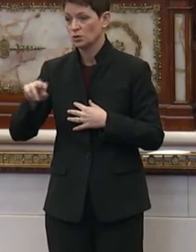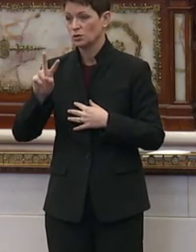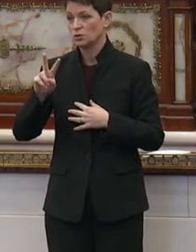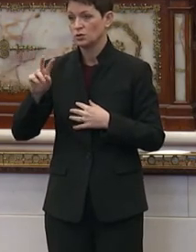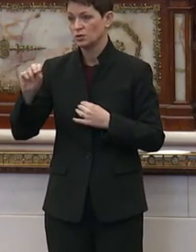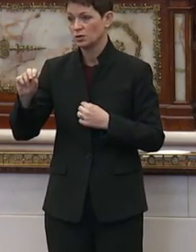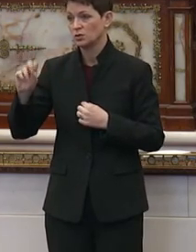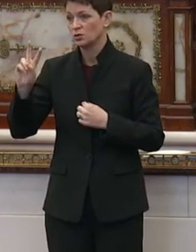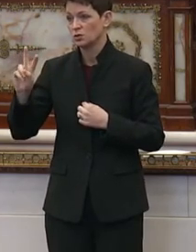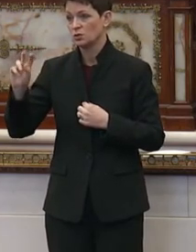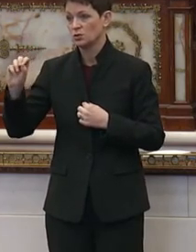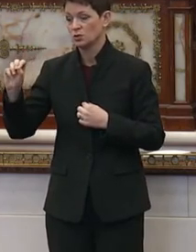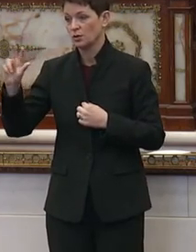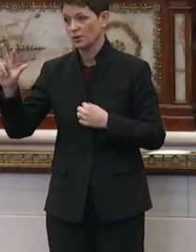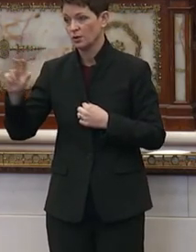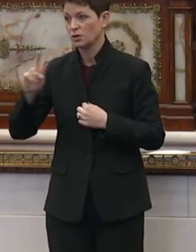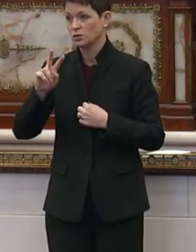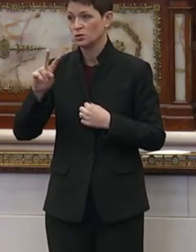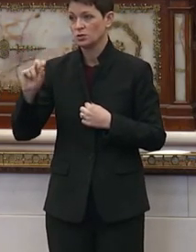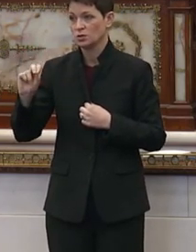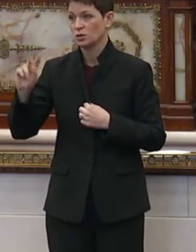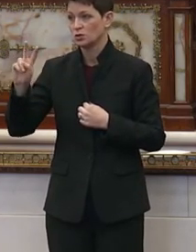220202, 220203,